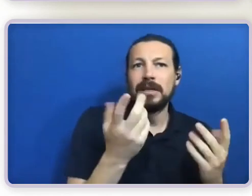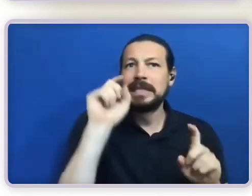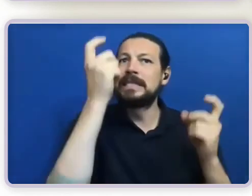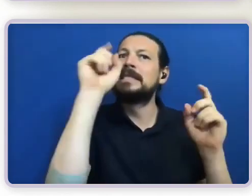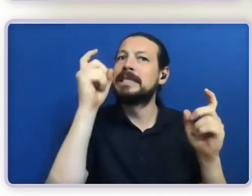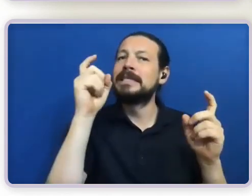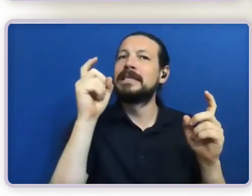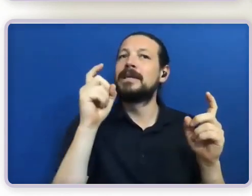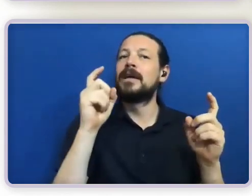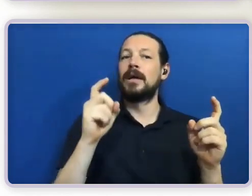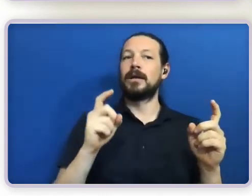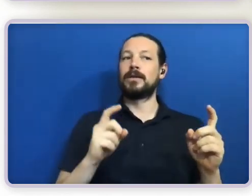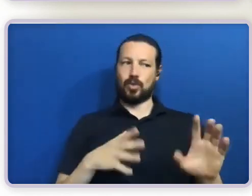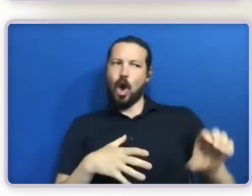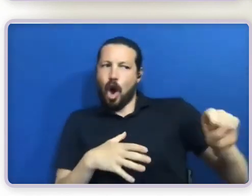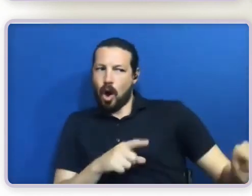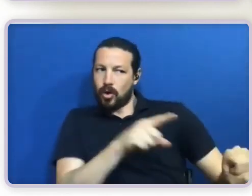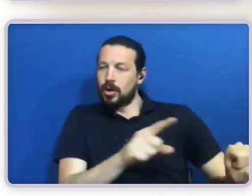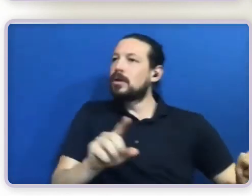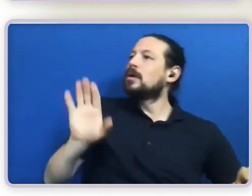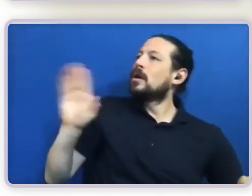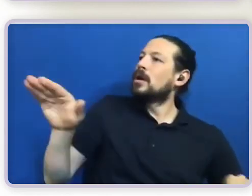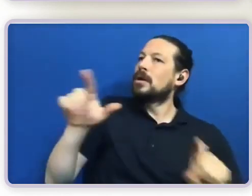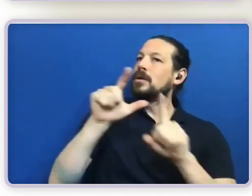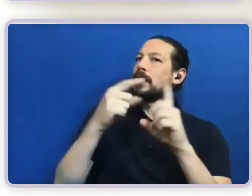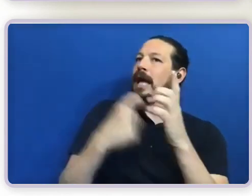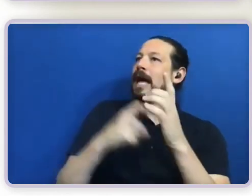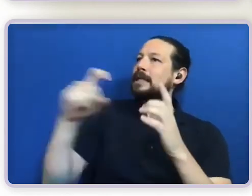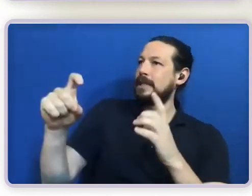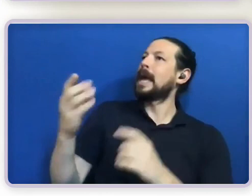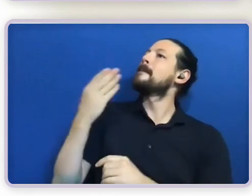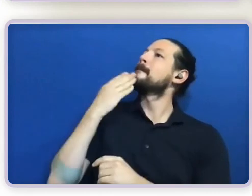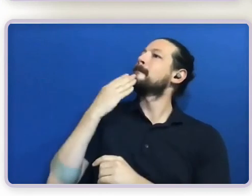we might ask the Royal Commission to